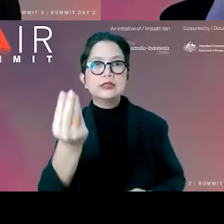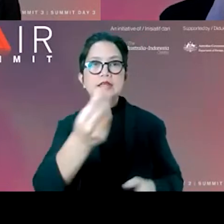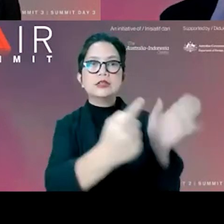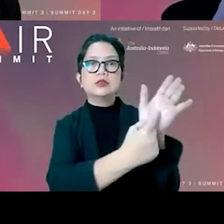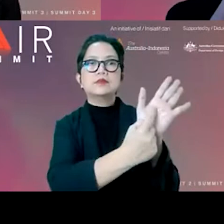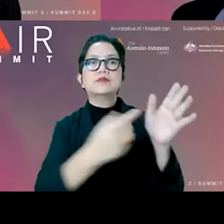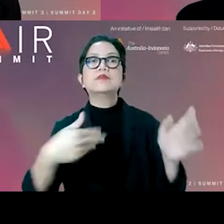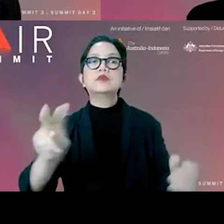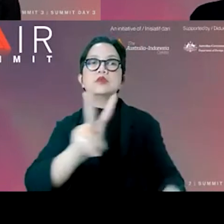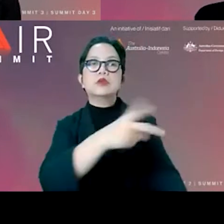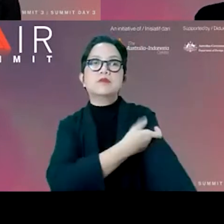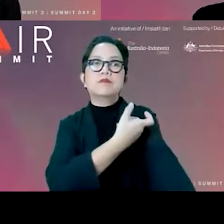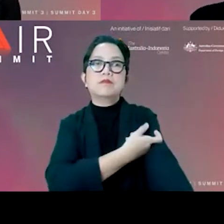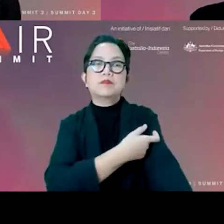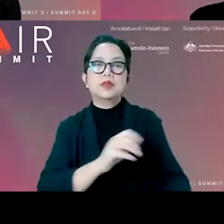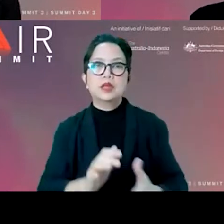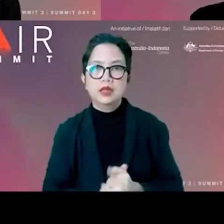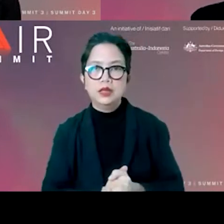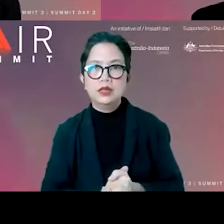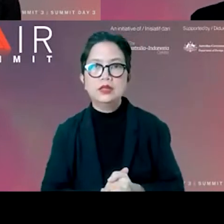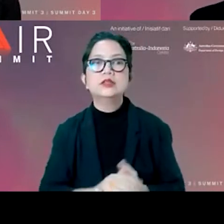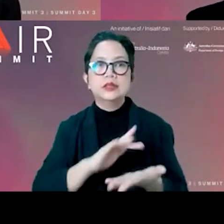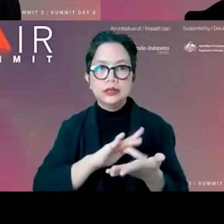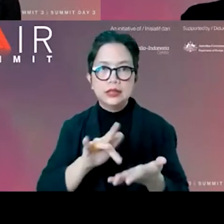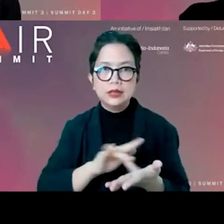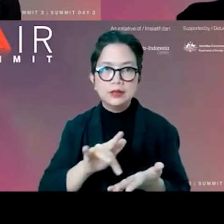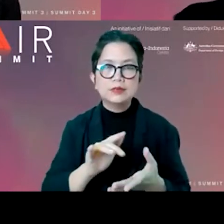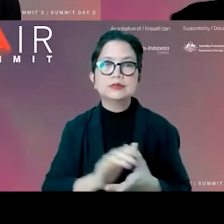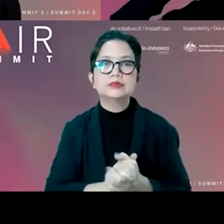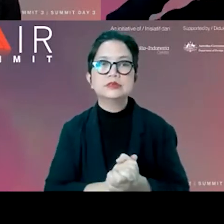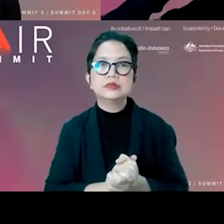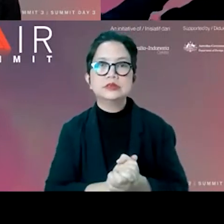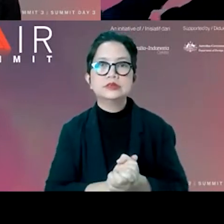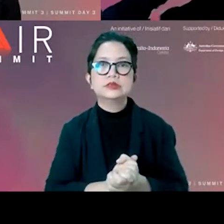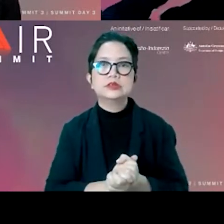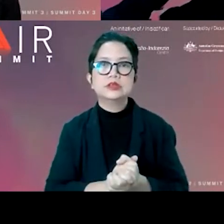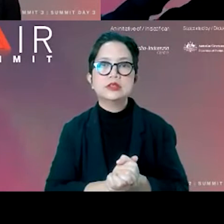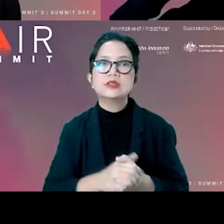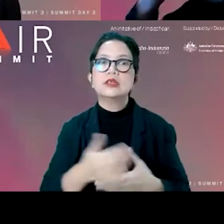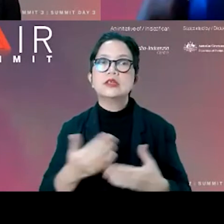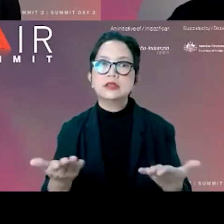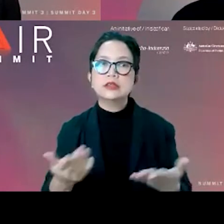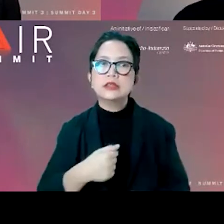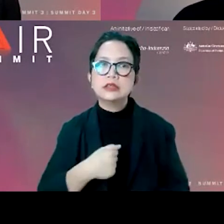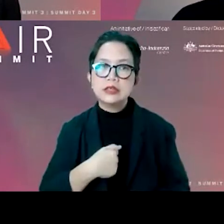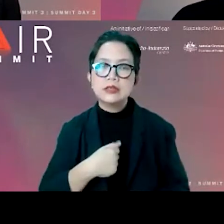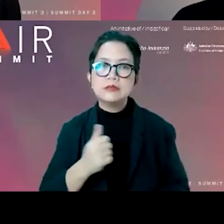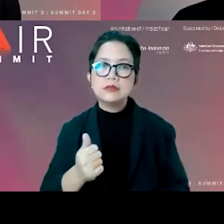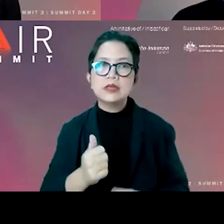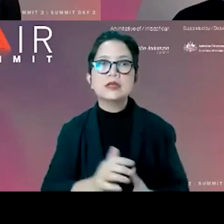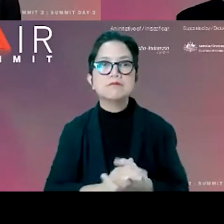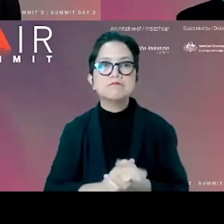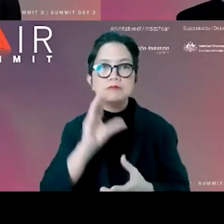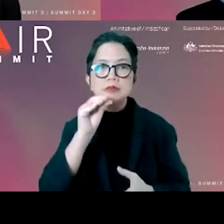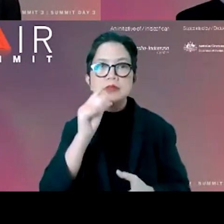app that has progressed over the time. But maybe if I just talk a little bit about the economy, and I've joined some of the other sessions, Helen, and there's